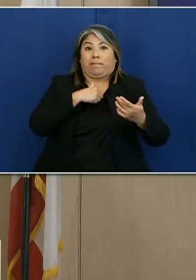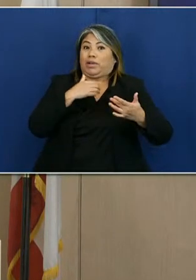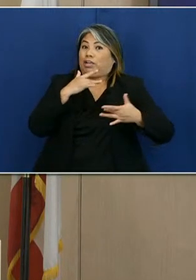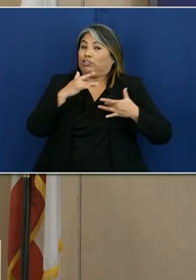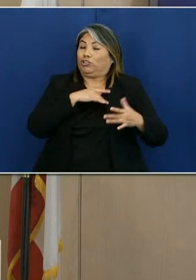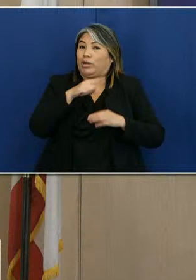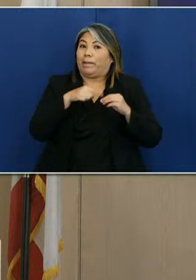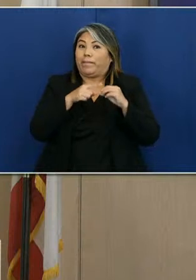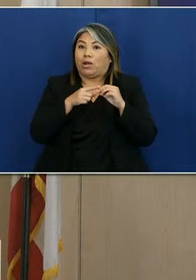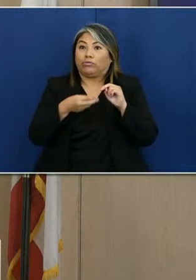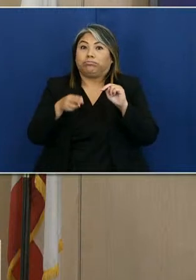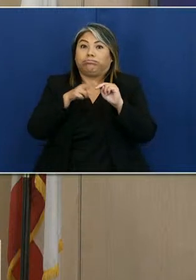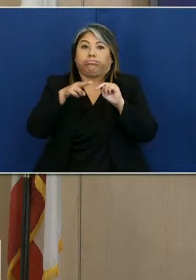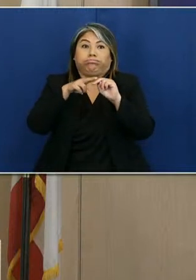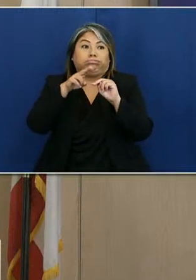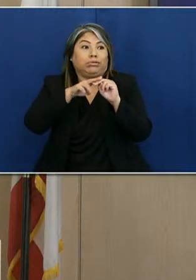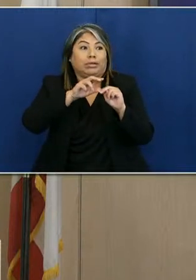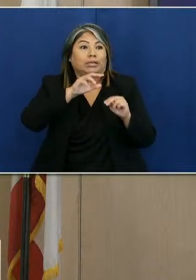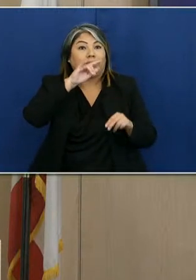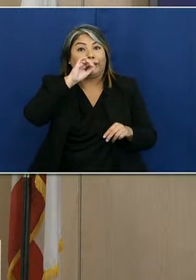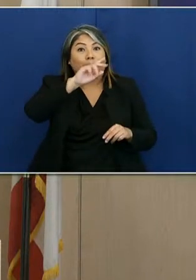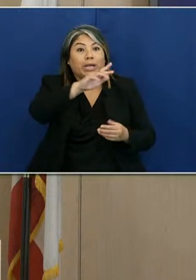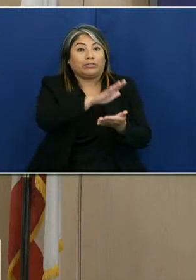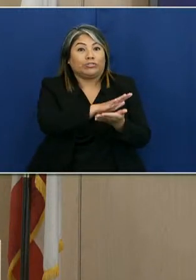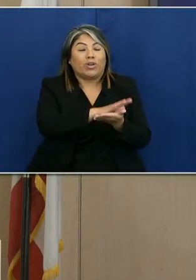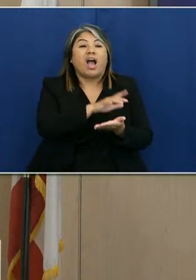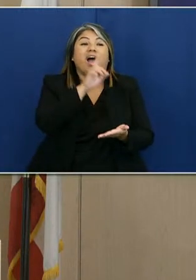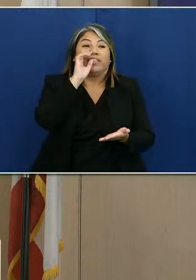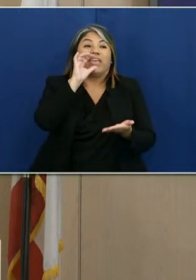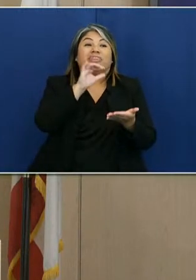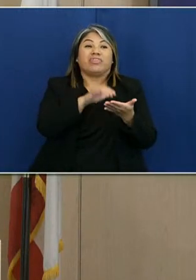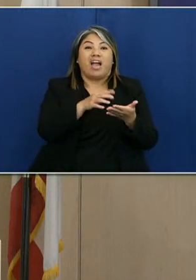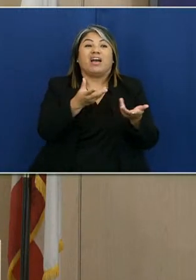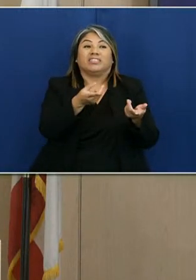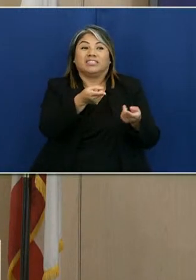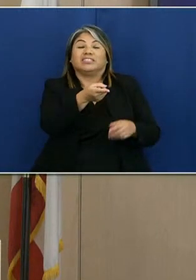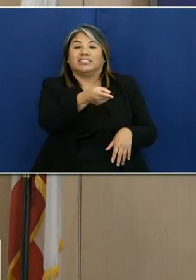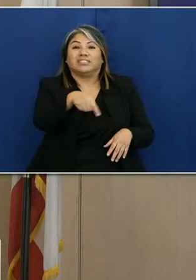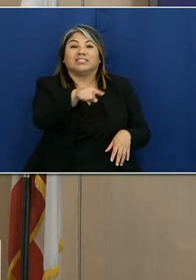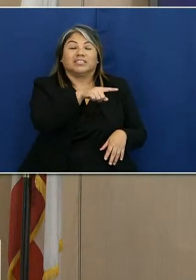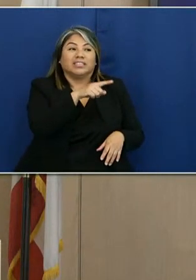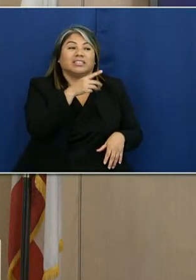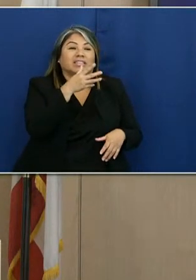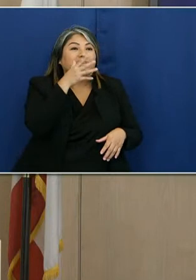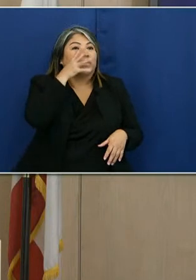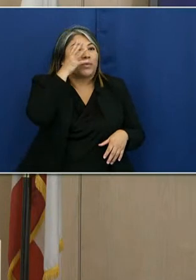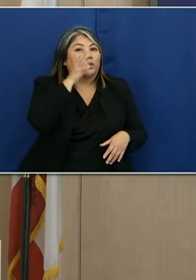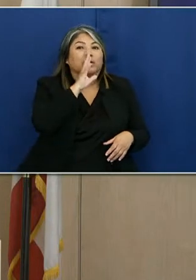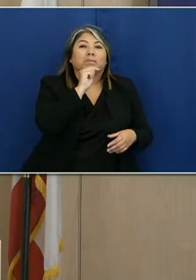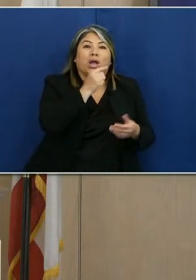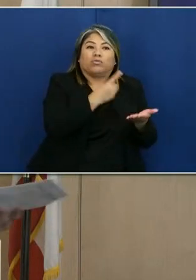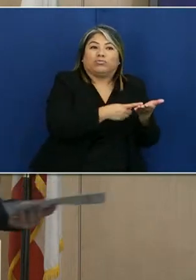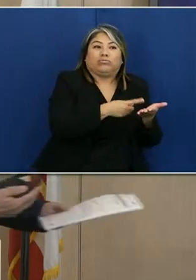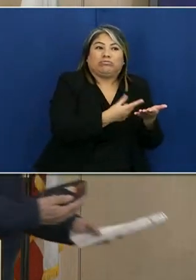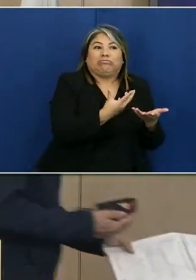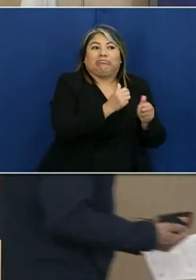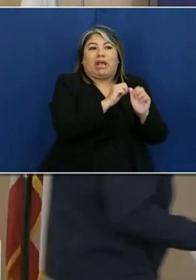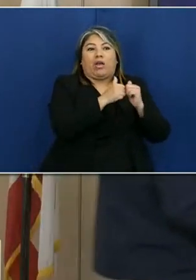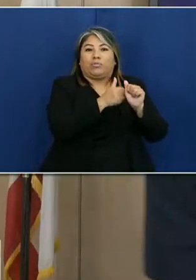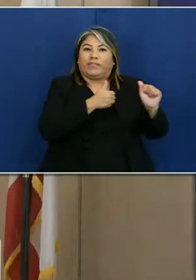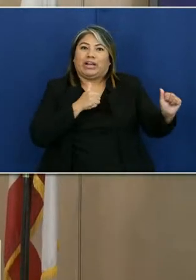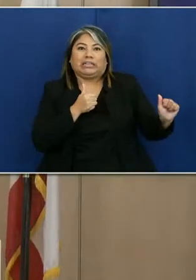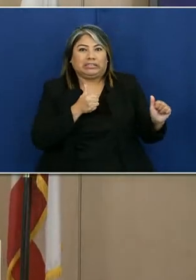with increasing numbers of kids returning to school, that would be a place for parents to spend some effort with prevention.